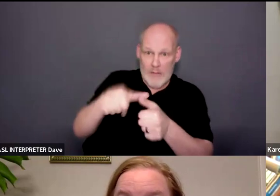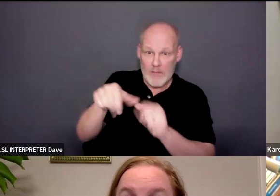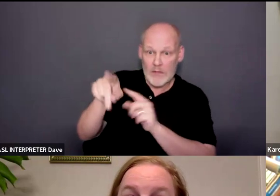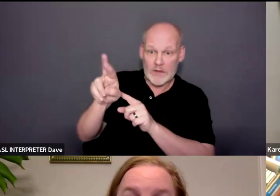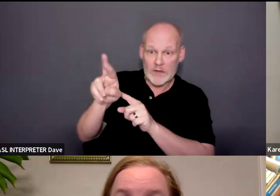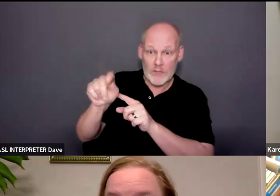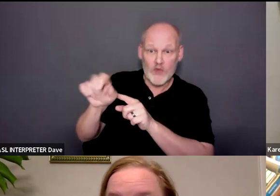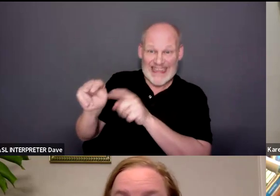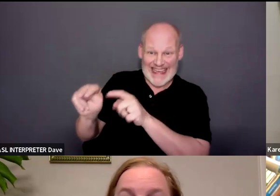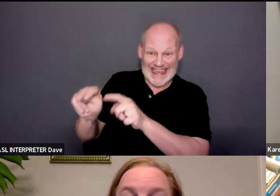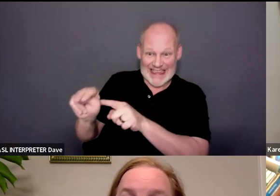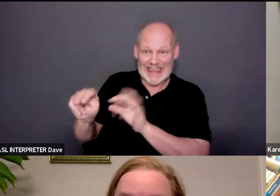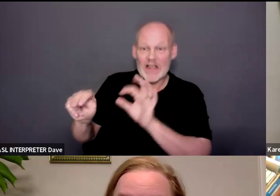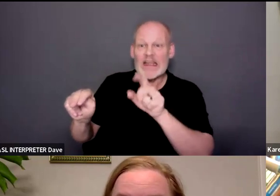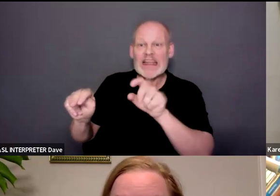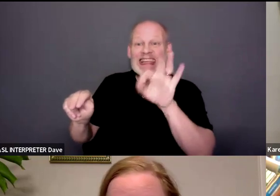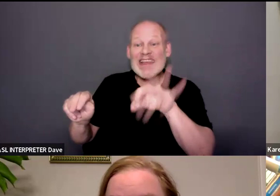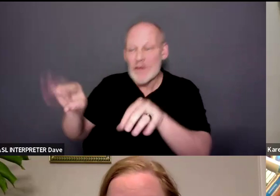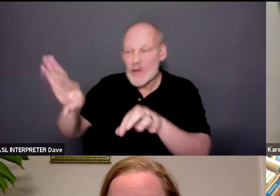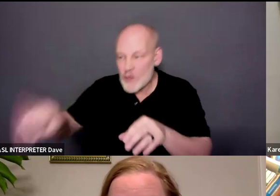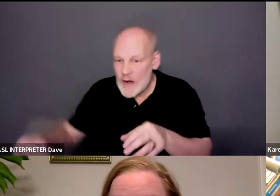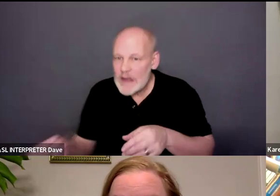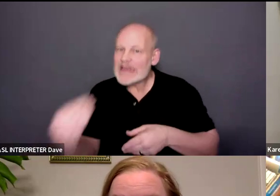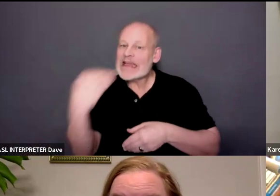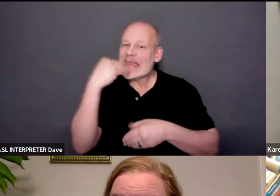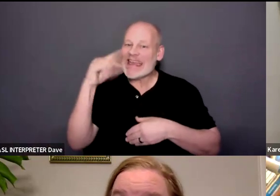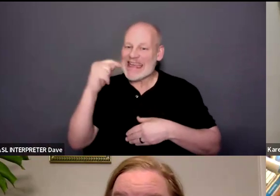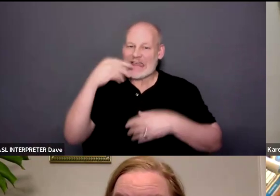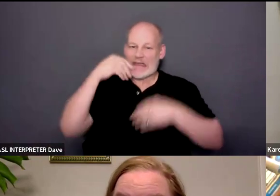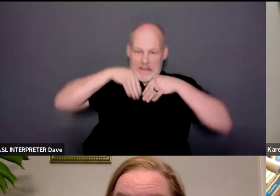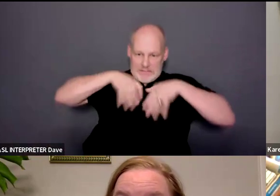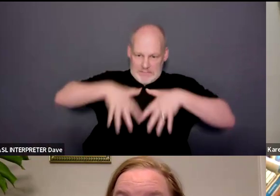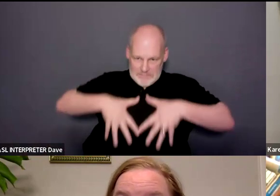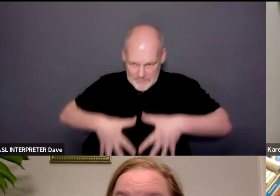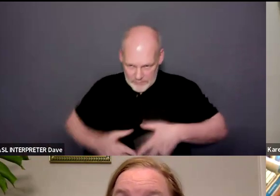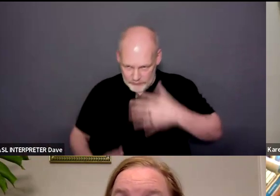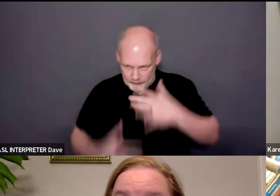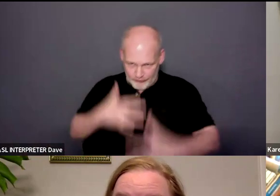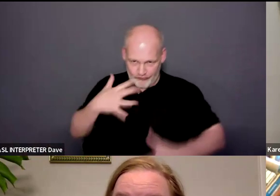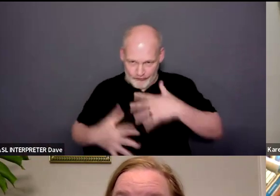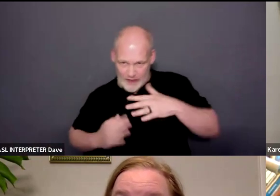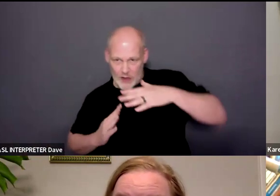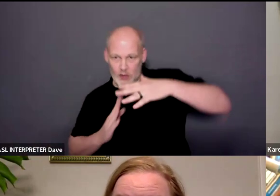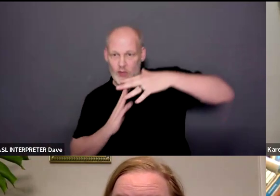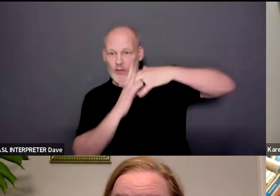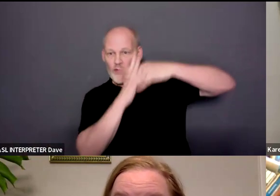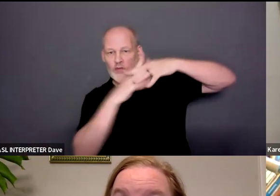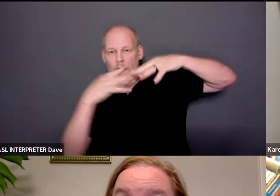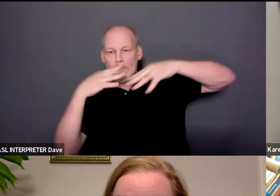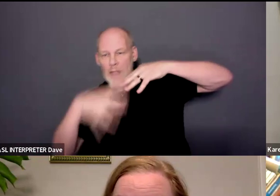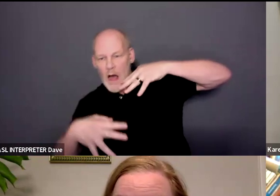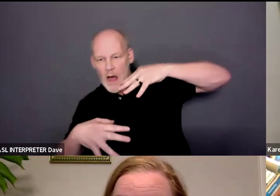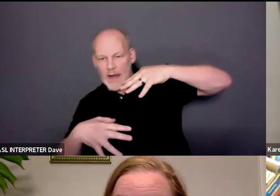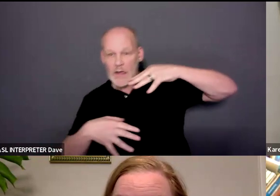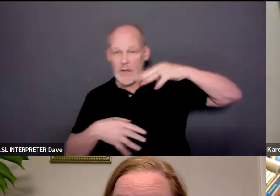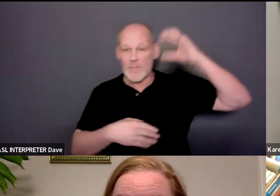protein would make it through your bloodstream into the blood-brain barrier into your brain and start to misfold the proteins in